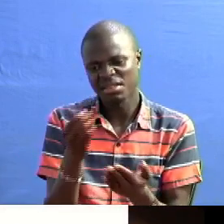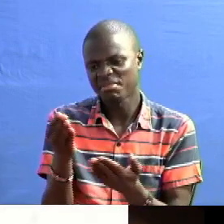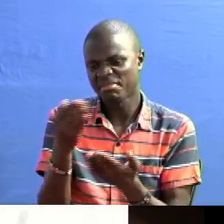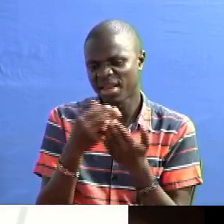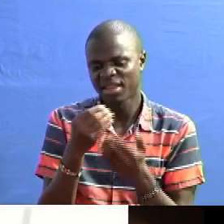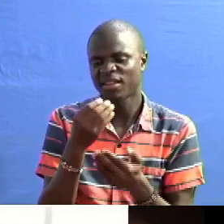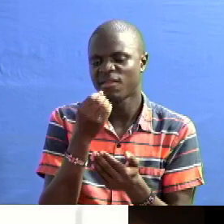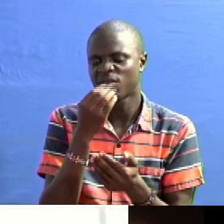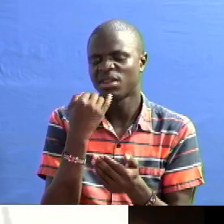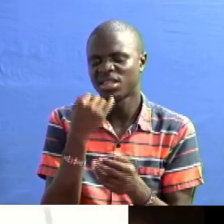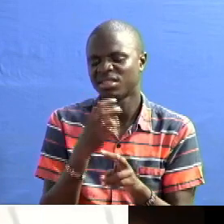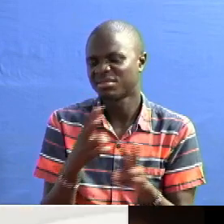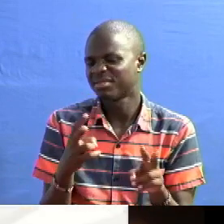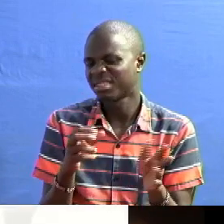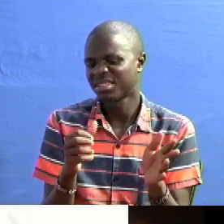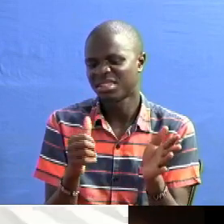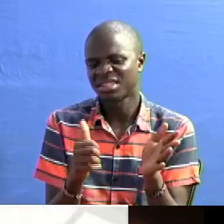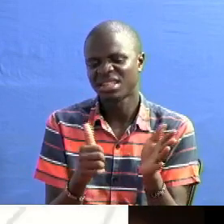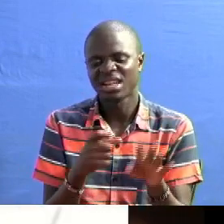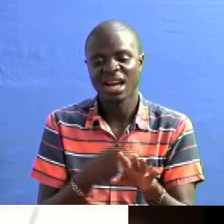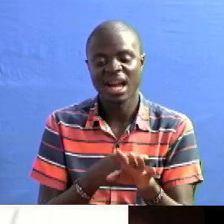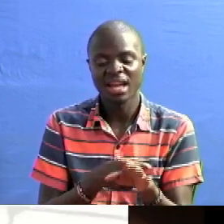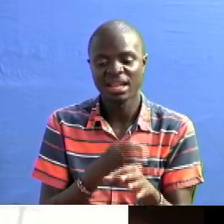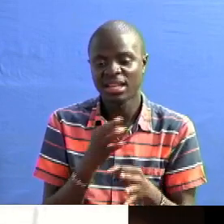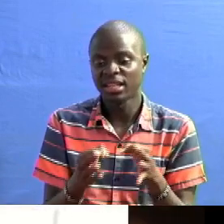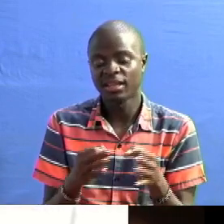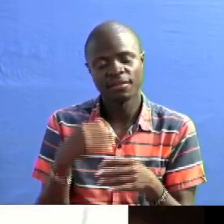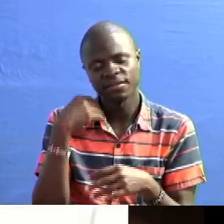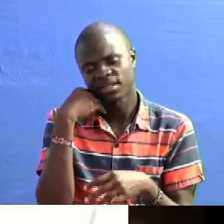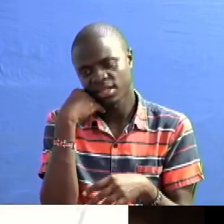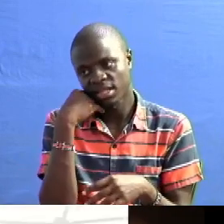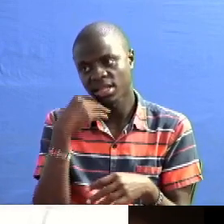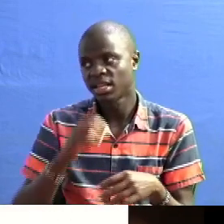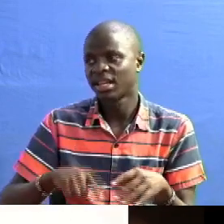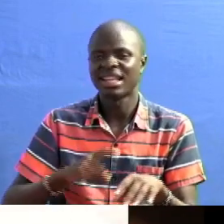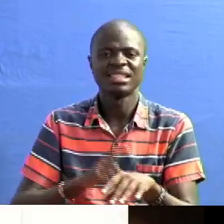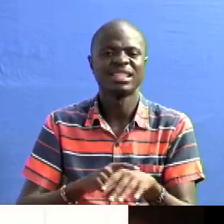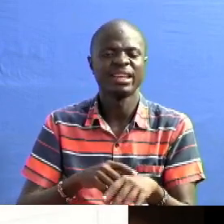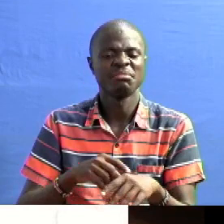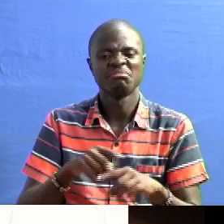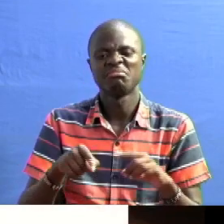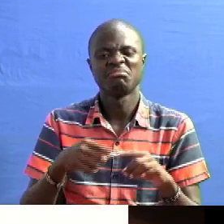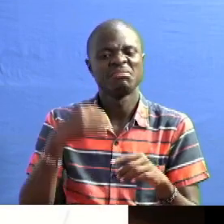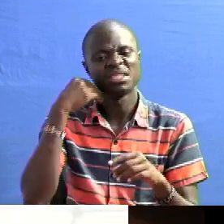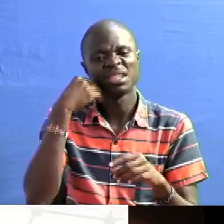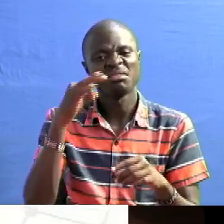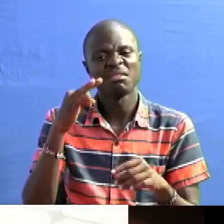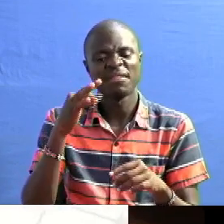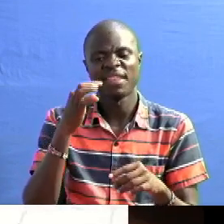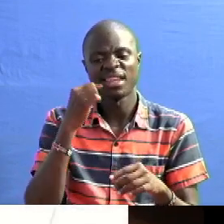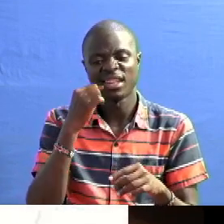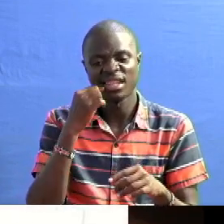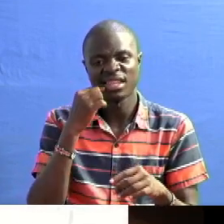chakula yake inakuanga shida. Akikonjeka kama juzi anaumwa na meno. Meno zinafura.